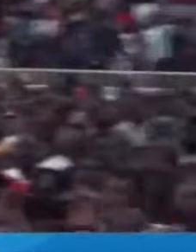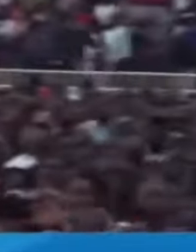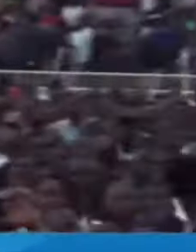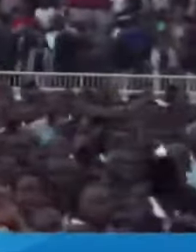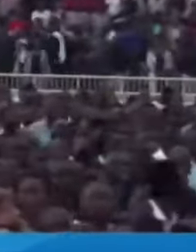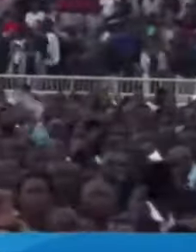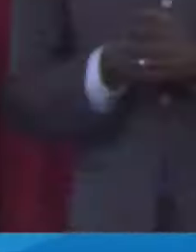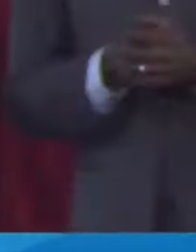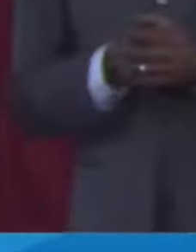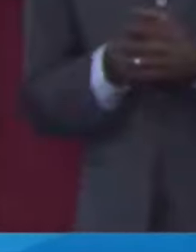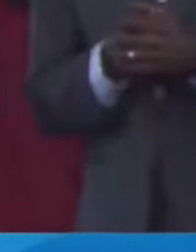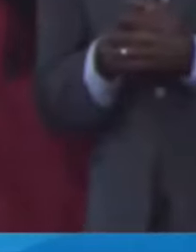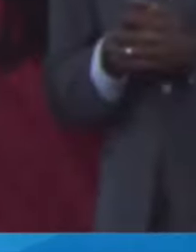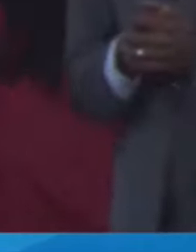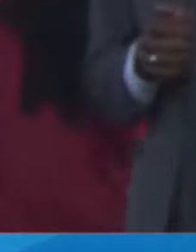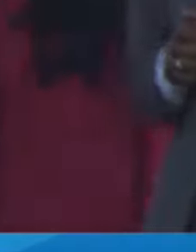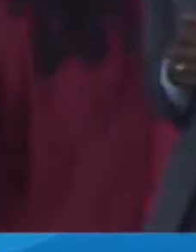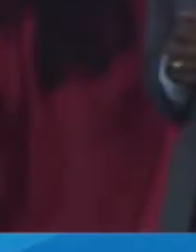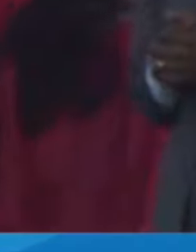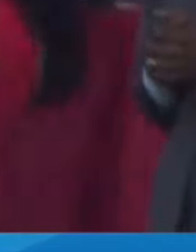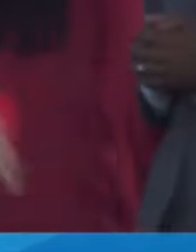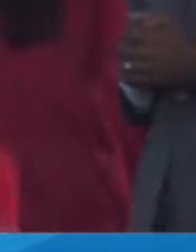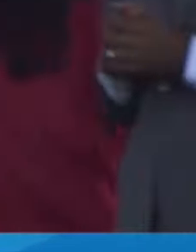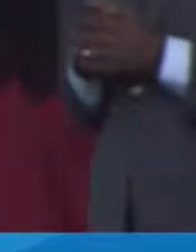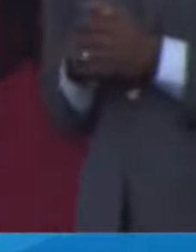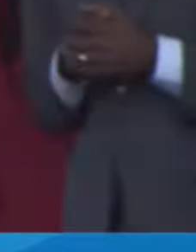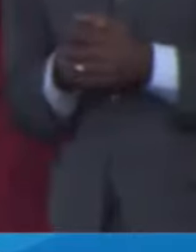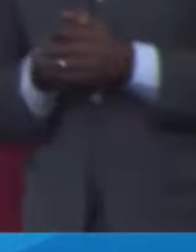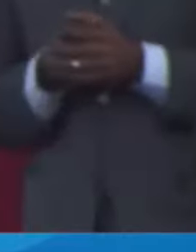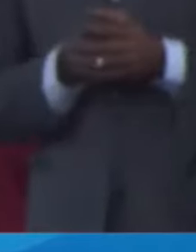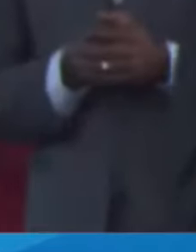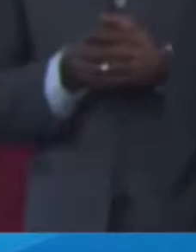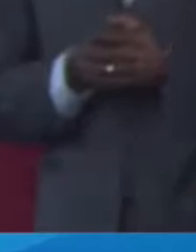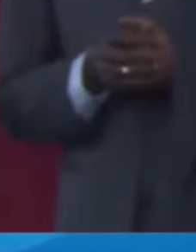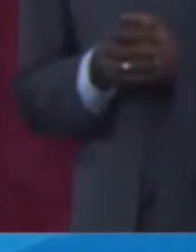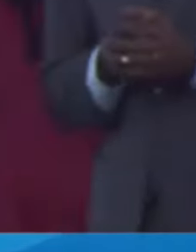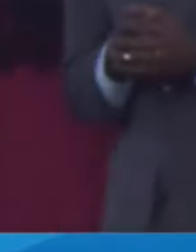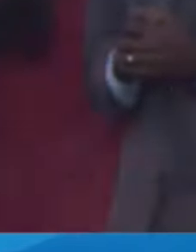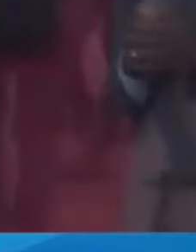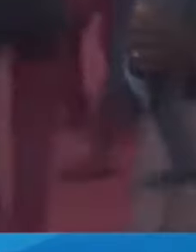beautiful I'm working in I'm